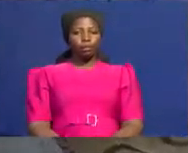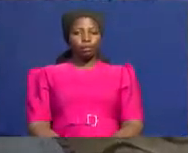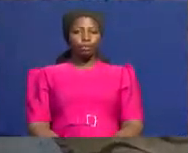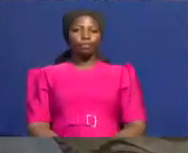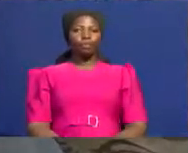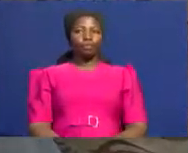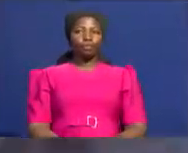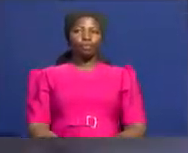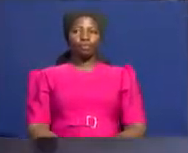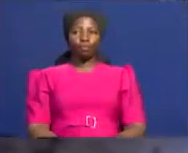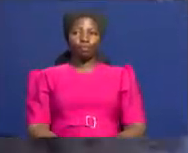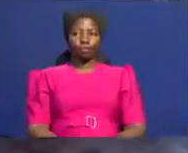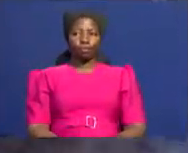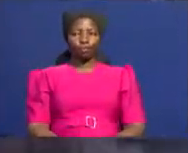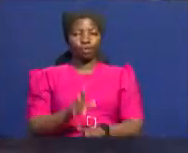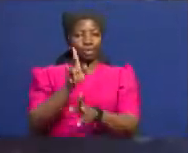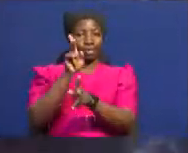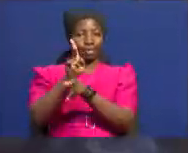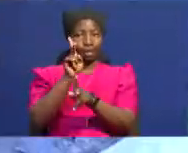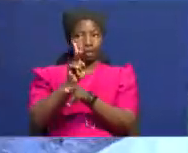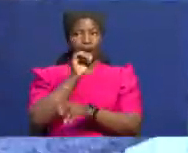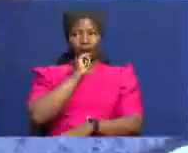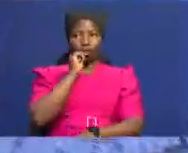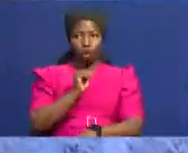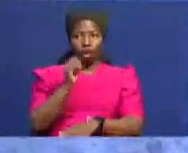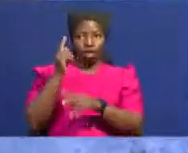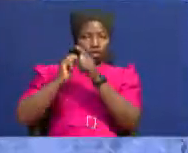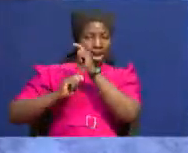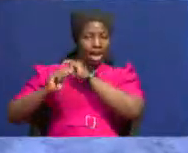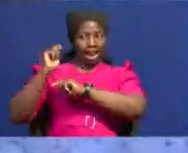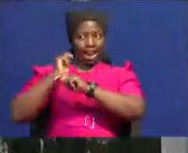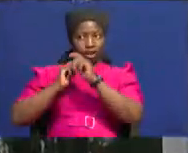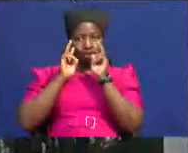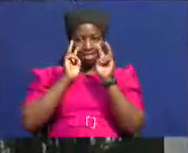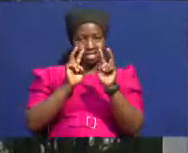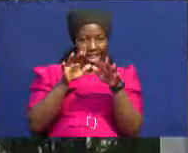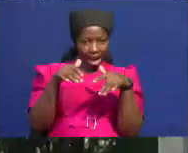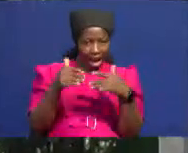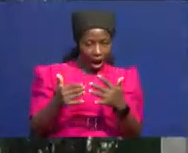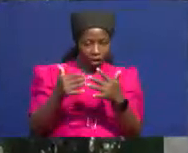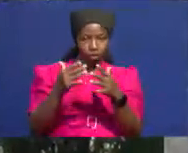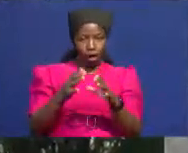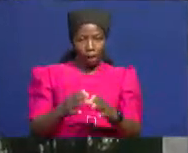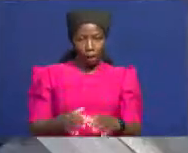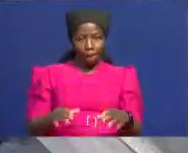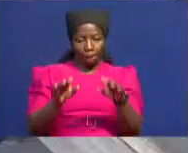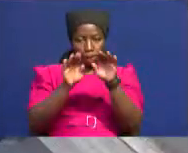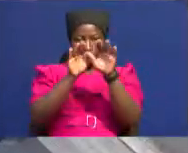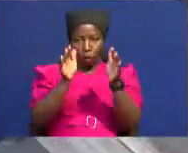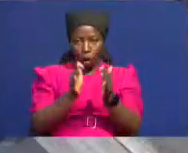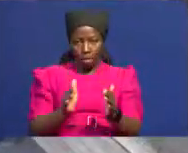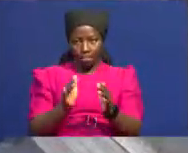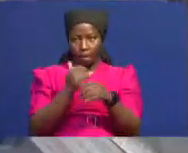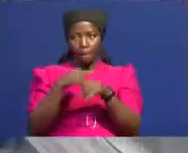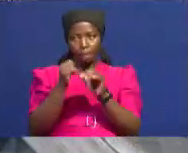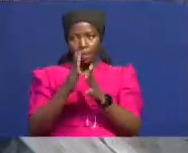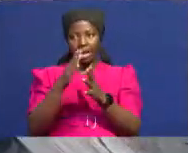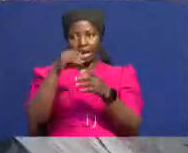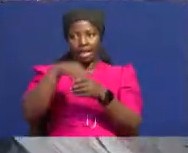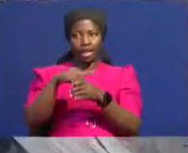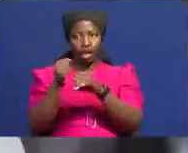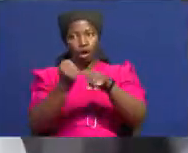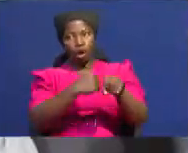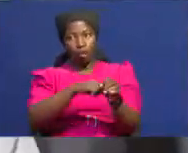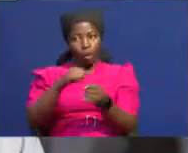And keeping an old tradition alive, see how potters in Homa Bay County are fighting to meet the dwindling